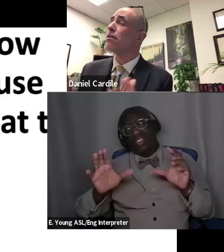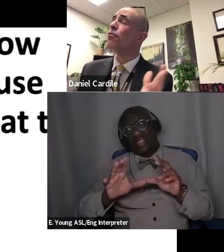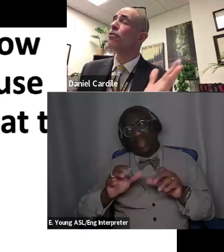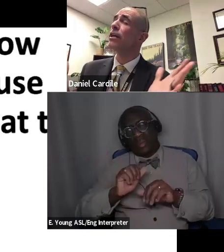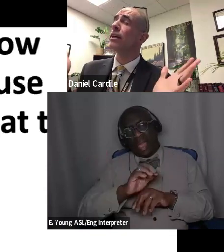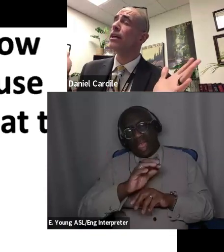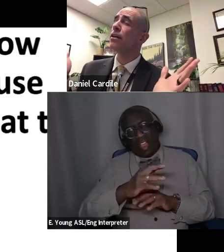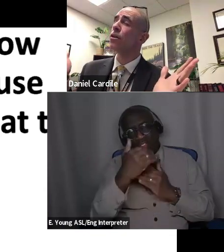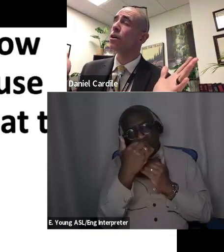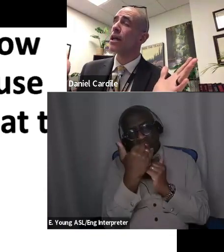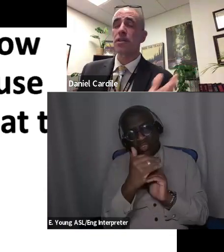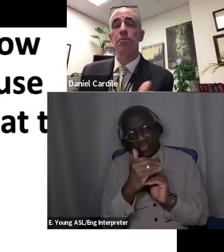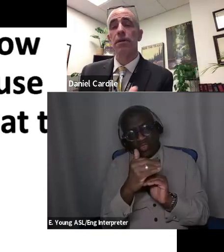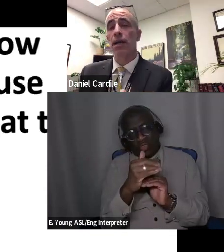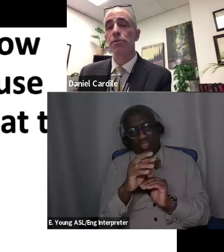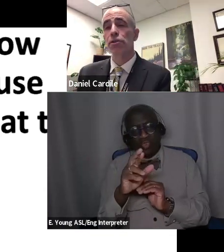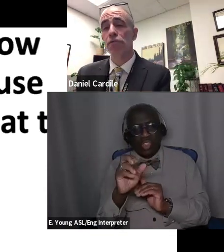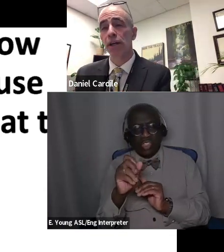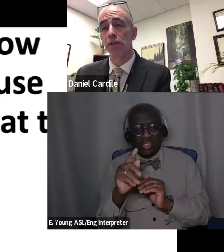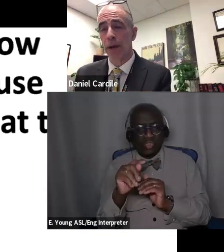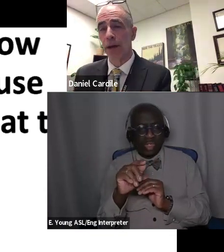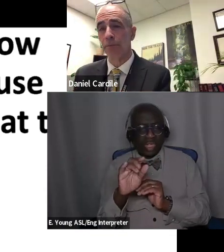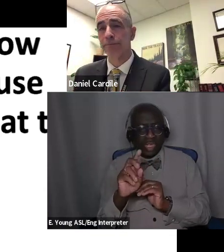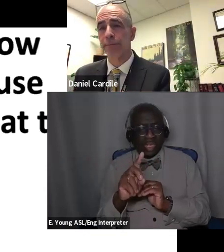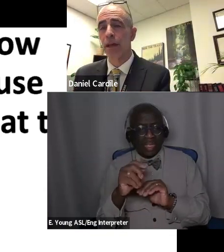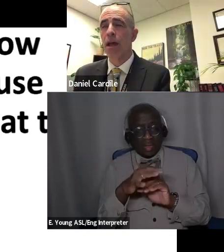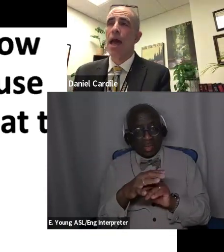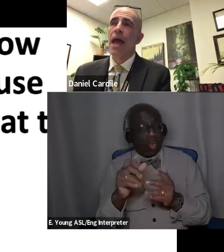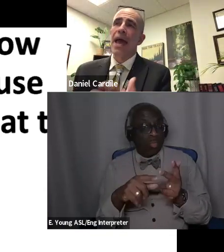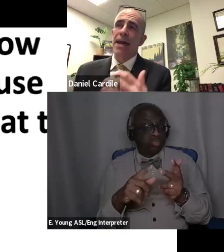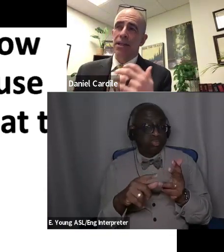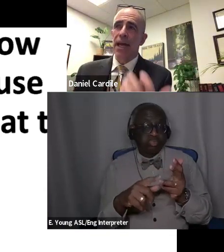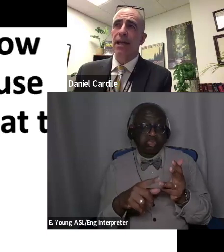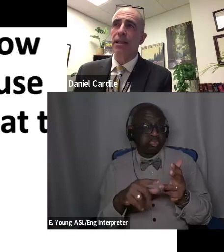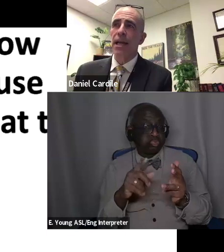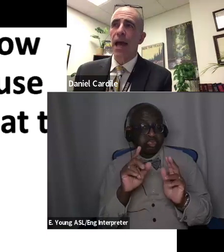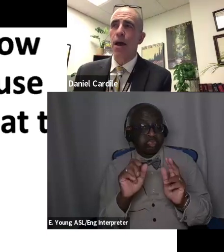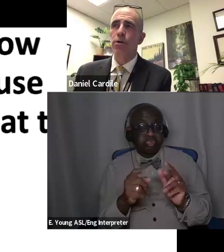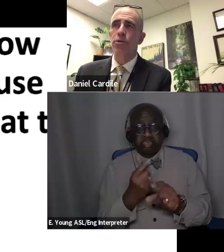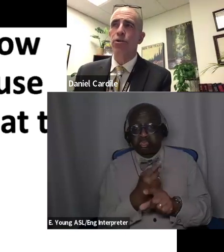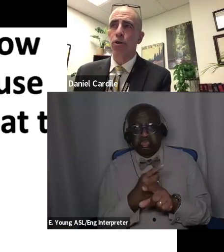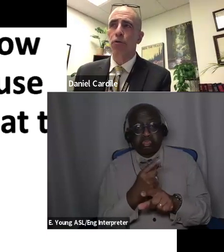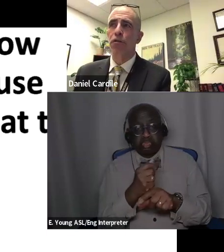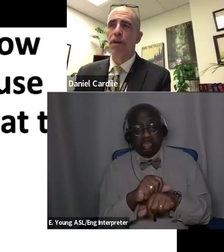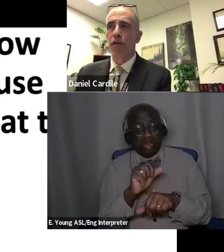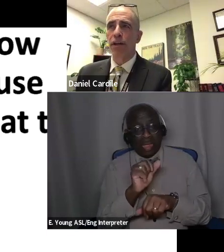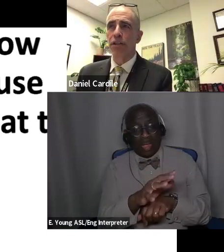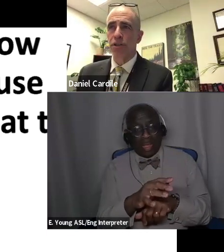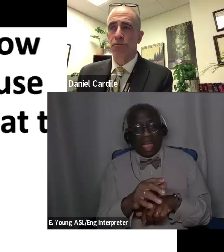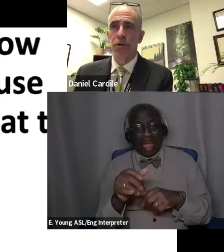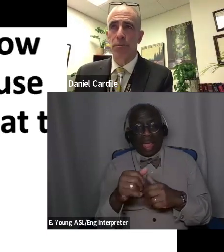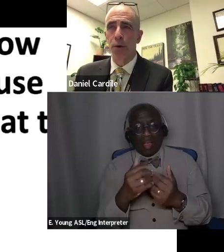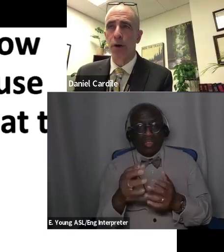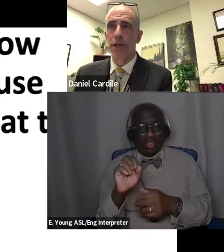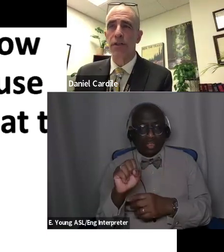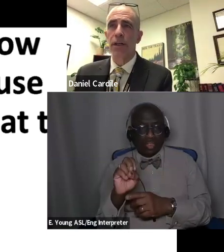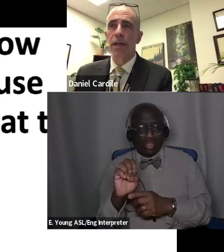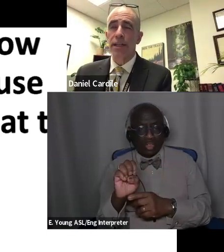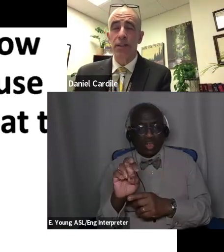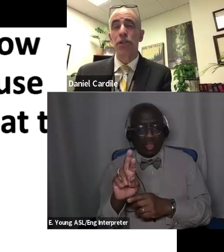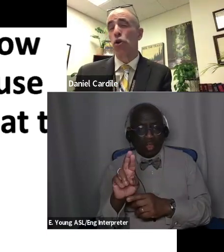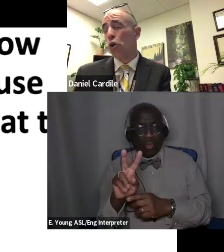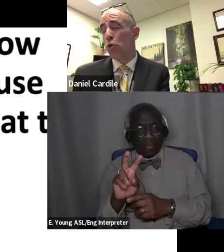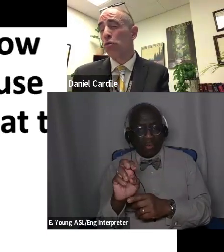restricted delivery, and sometimes just regular mail. And exactly how you serve the various interested